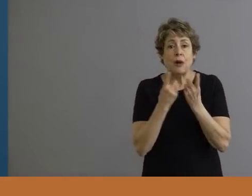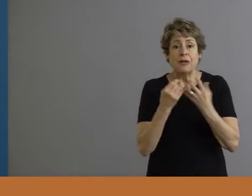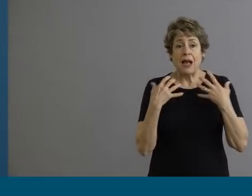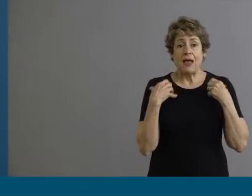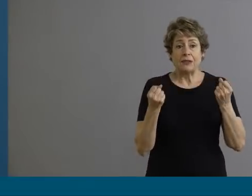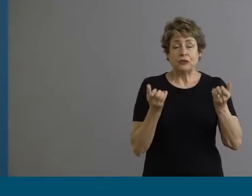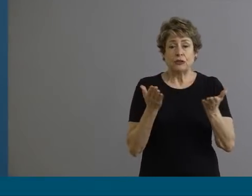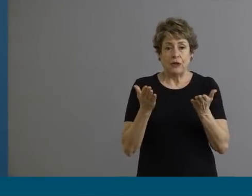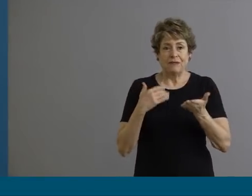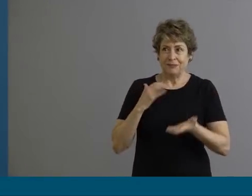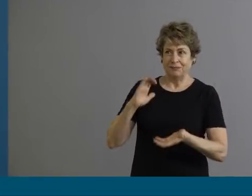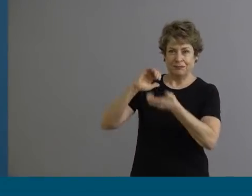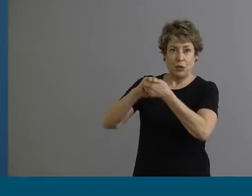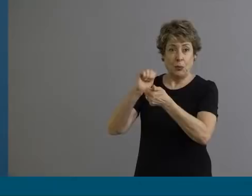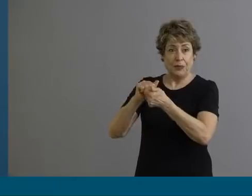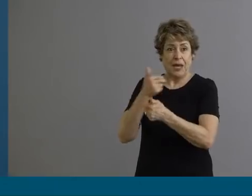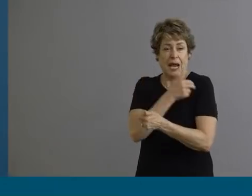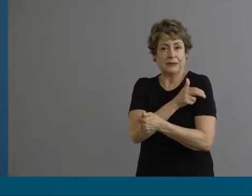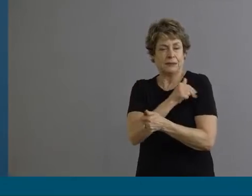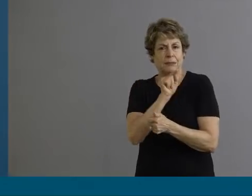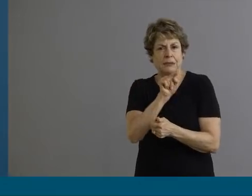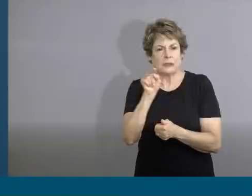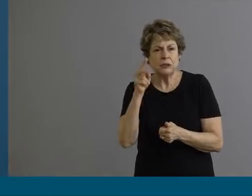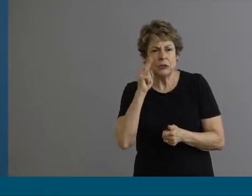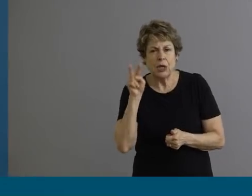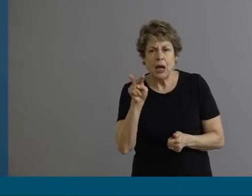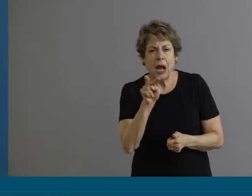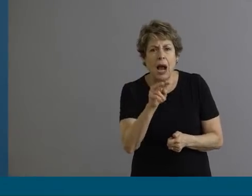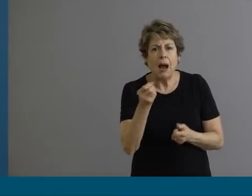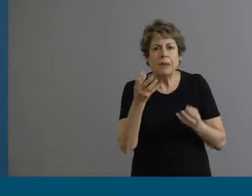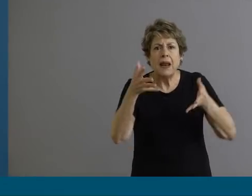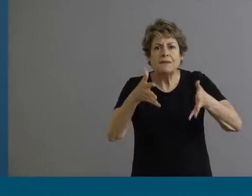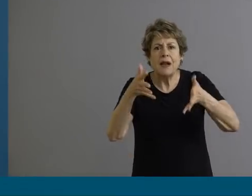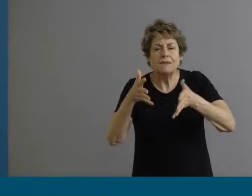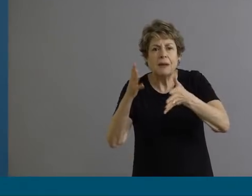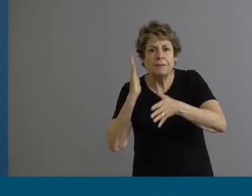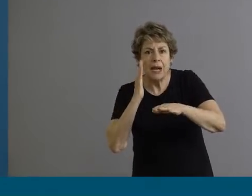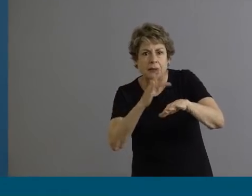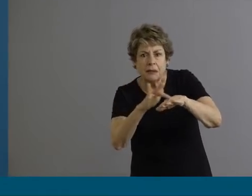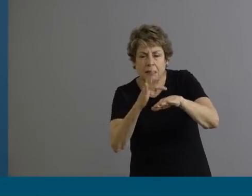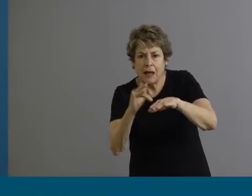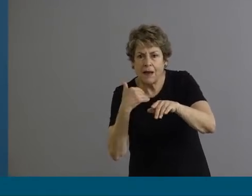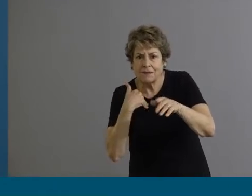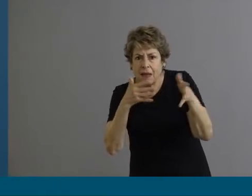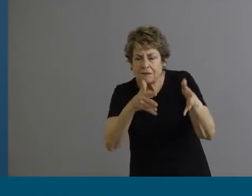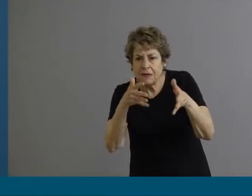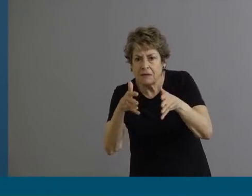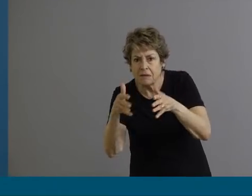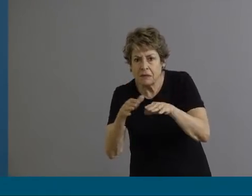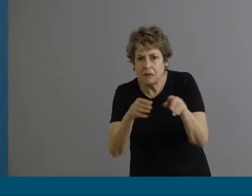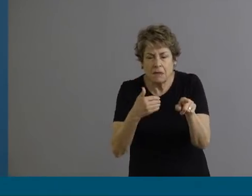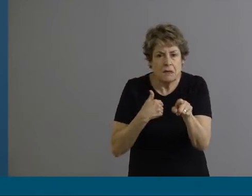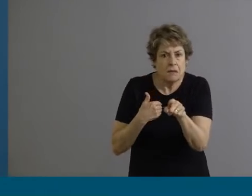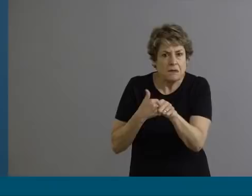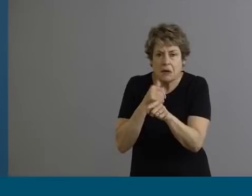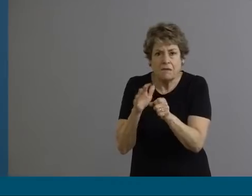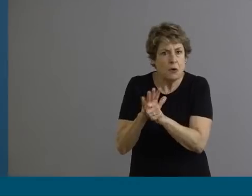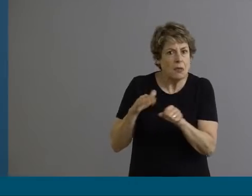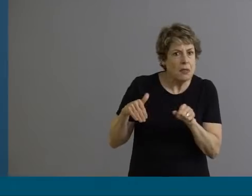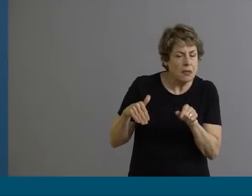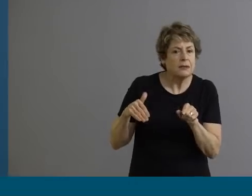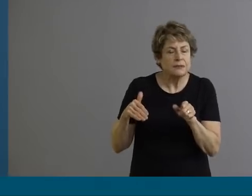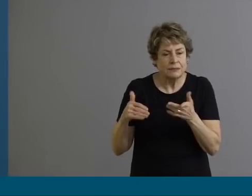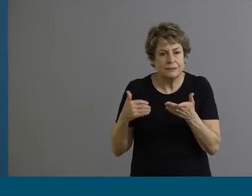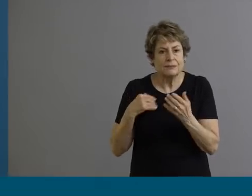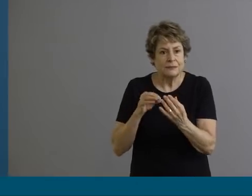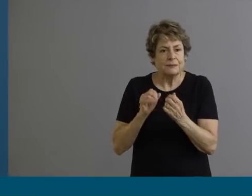in Arizona. One of the things that we've identified as a need for our hospital is staffing. So our frontline